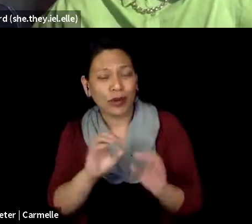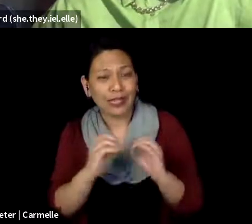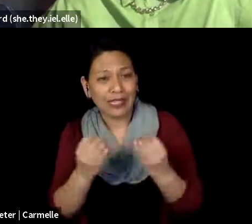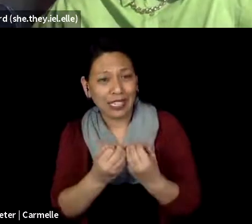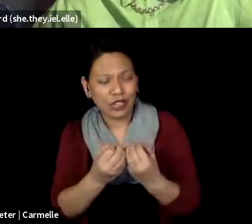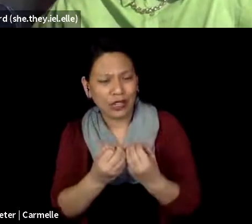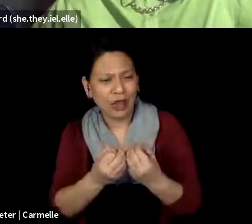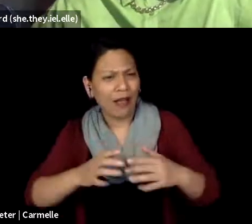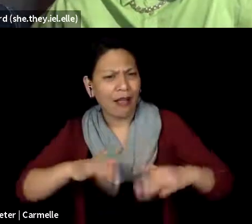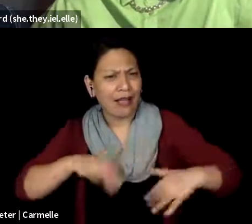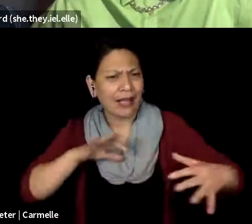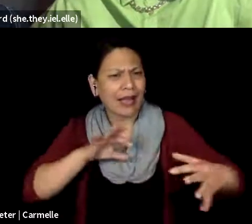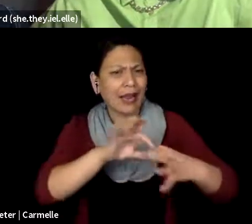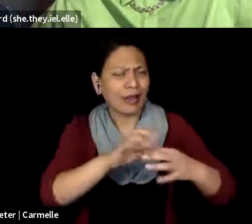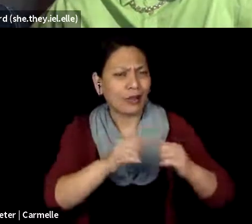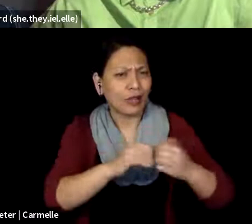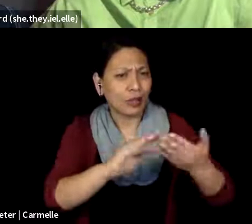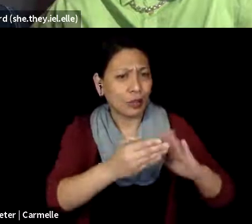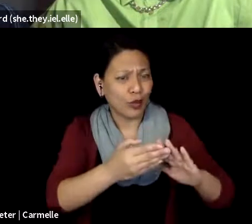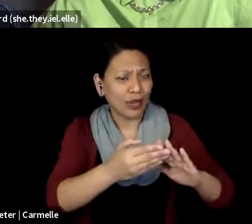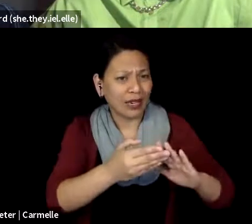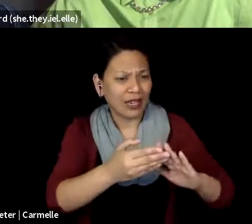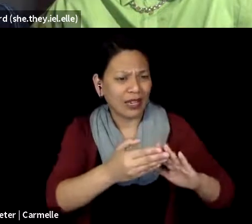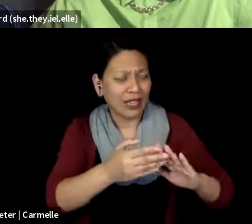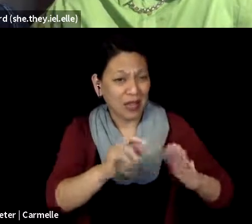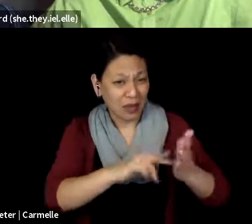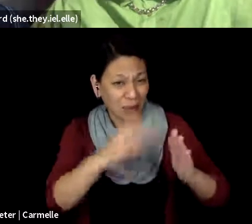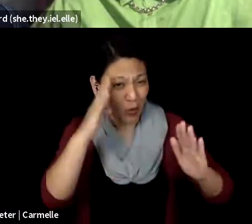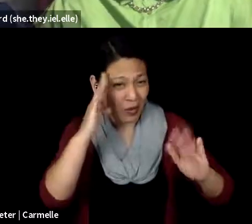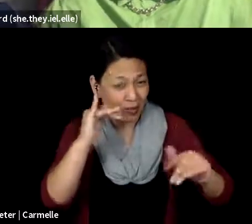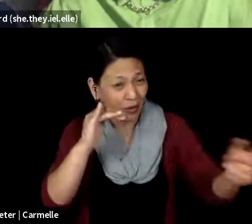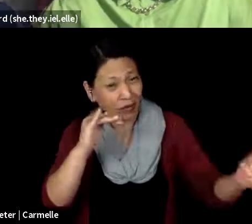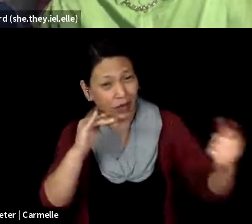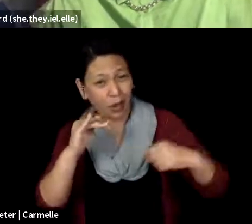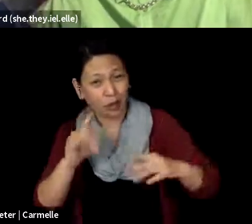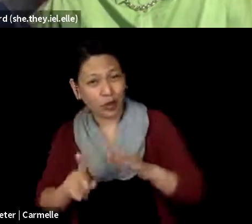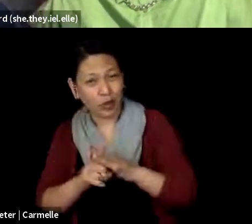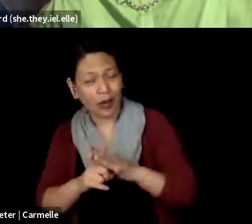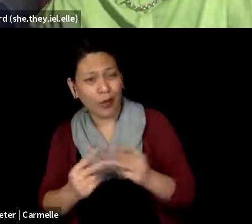you expecting that community to show up in your place and watch your stories? Like,